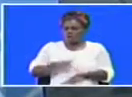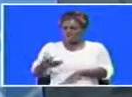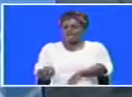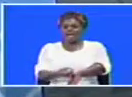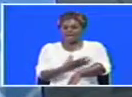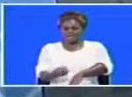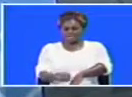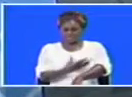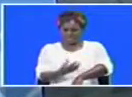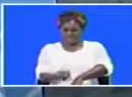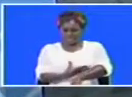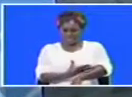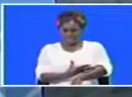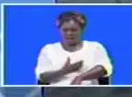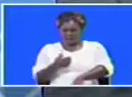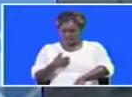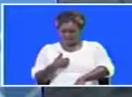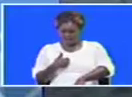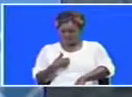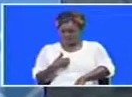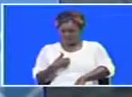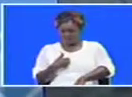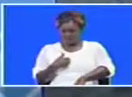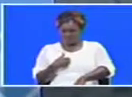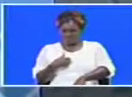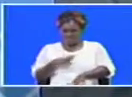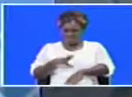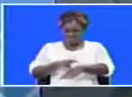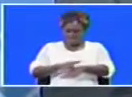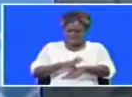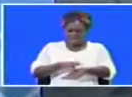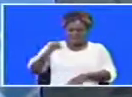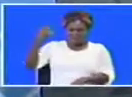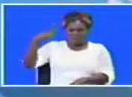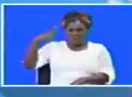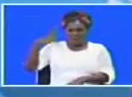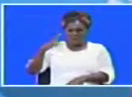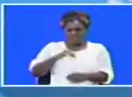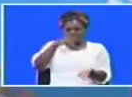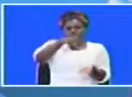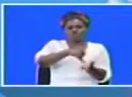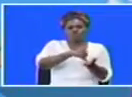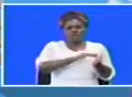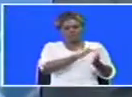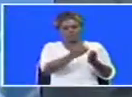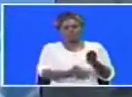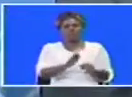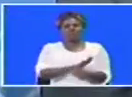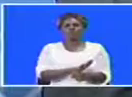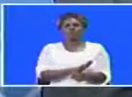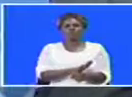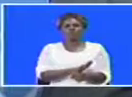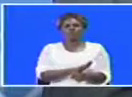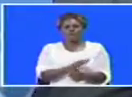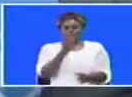cancer. And we have chemotherapy and radiotherapy. Covered? Covered, yeah, in full, in total,